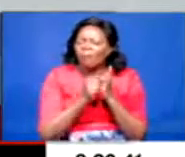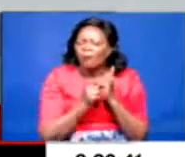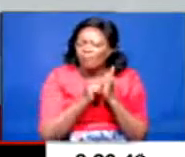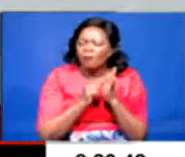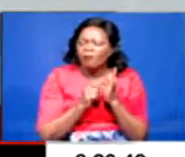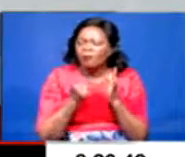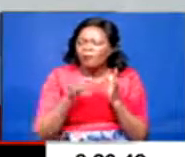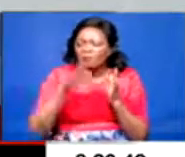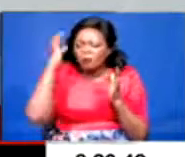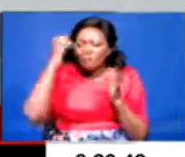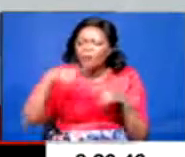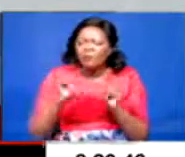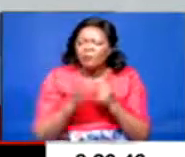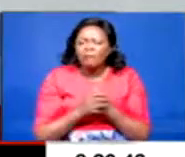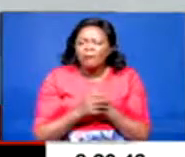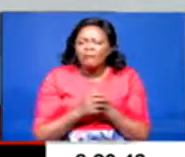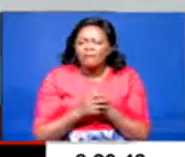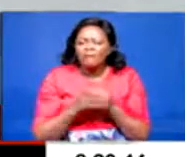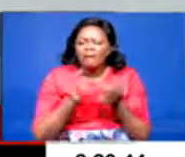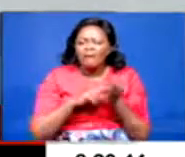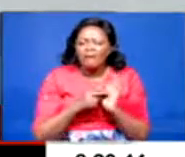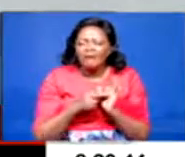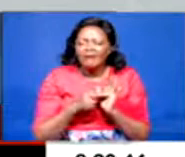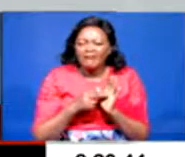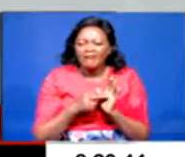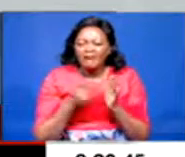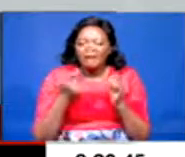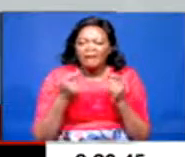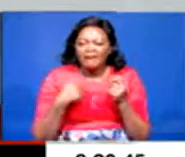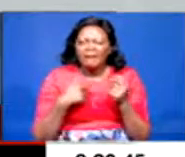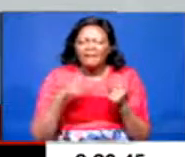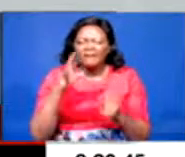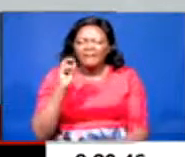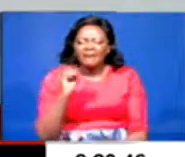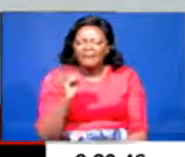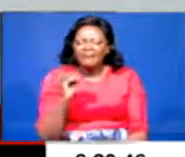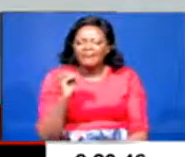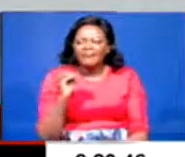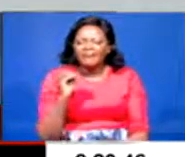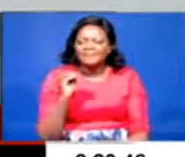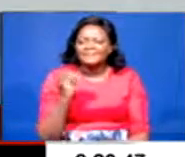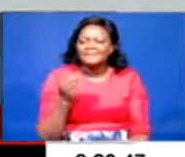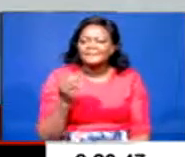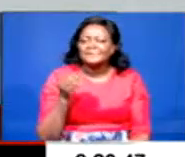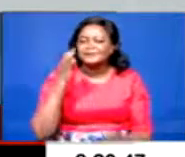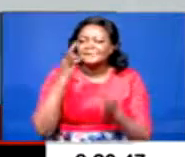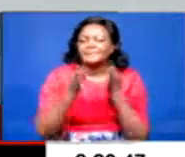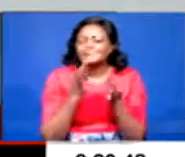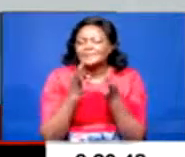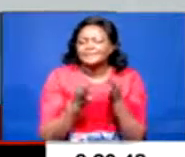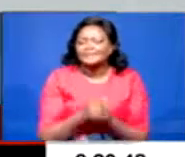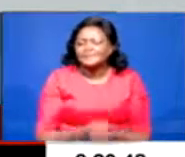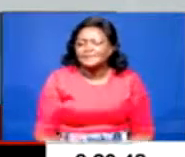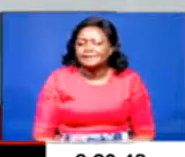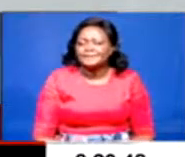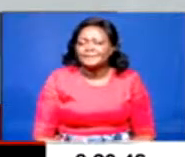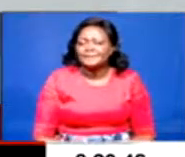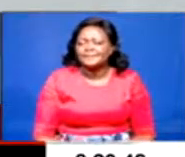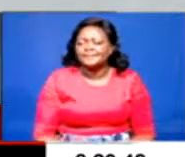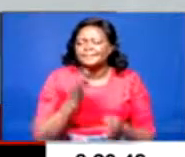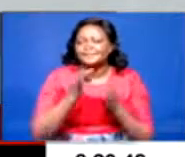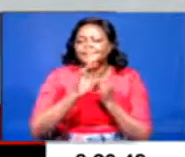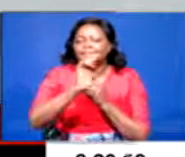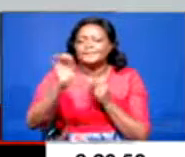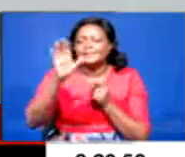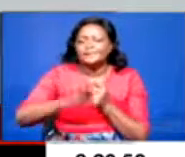himself. So I'm the returning officer in Embakasi, where I come from, Embakasi East constituency.